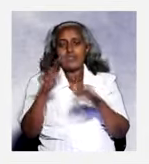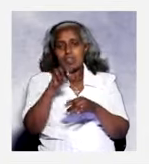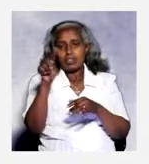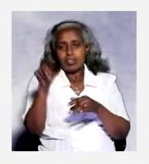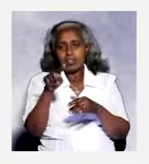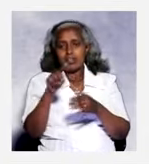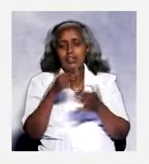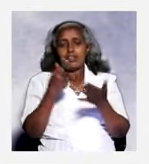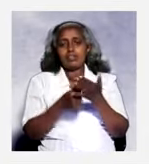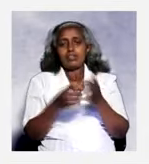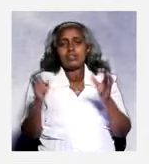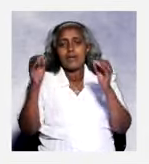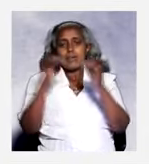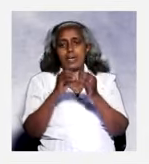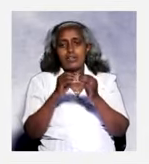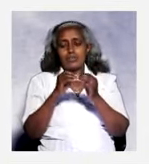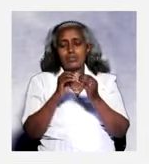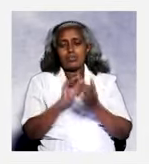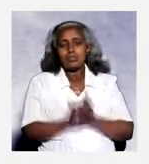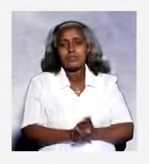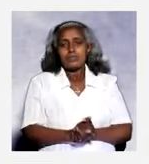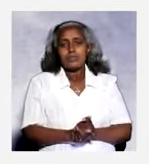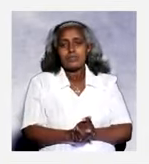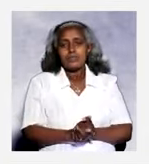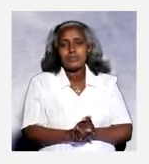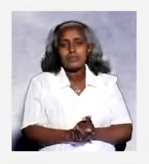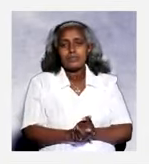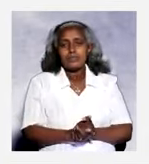the magnitude.